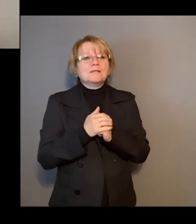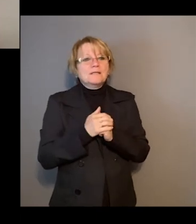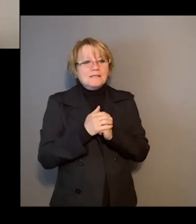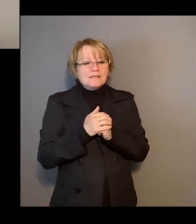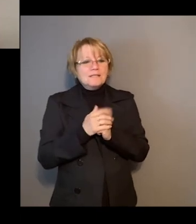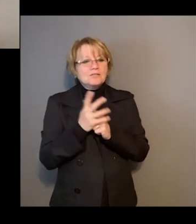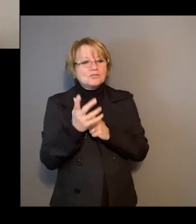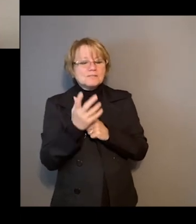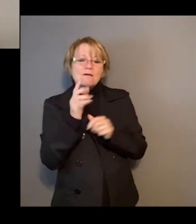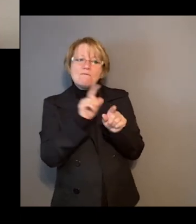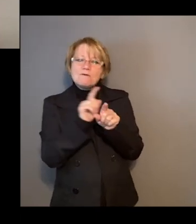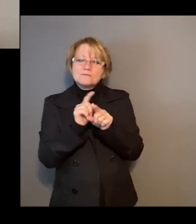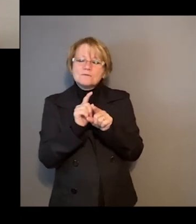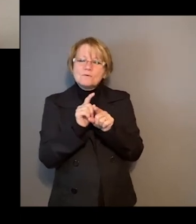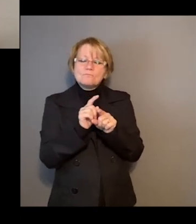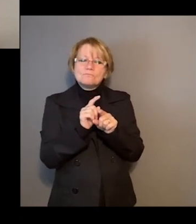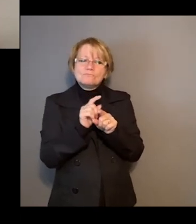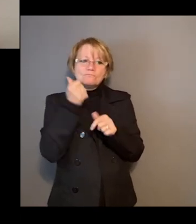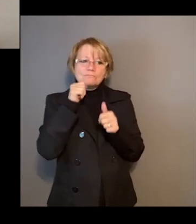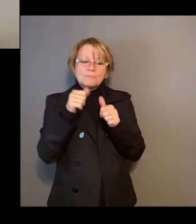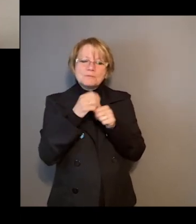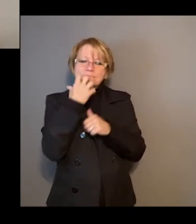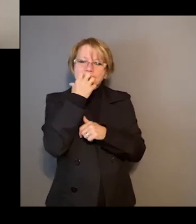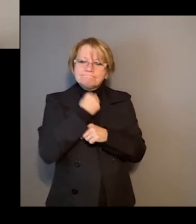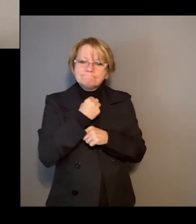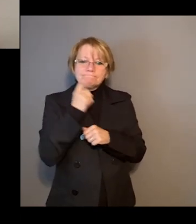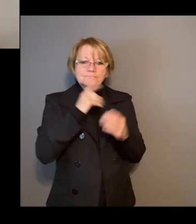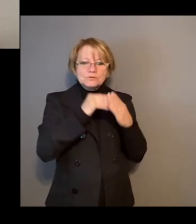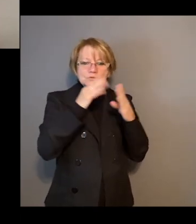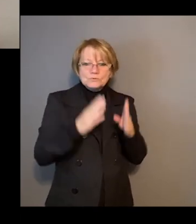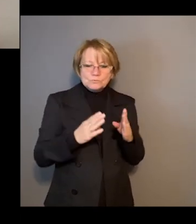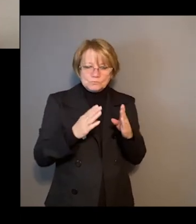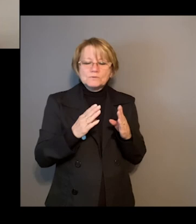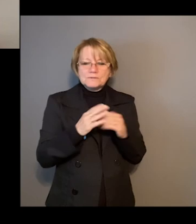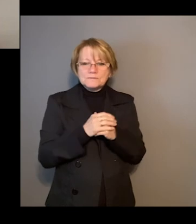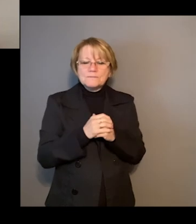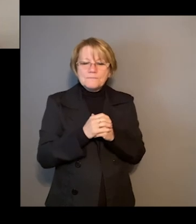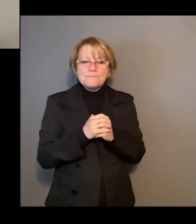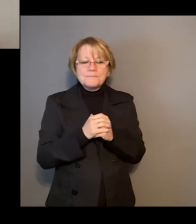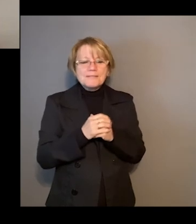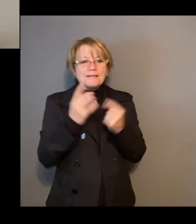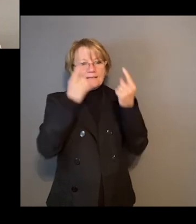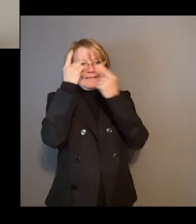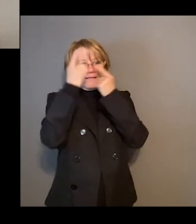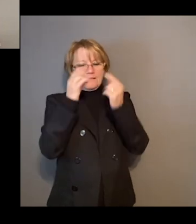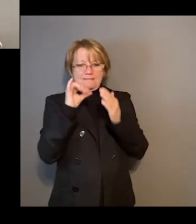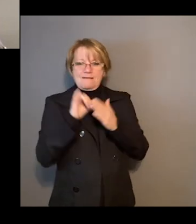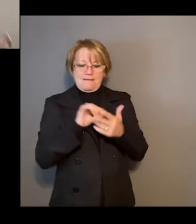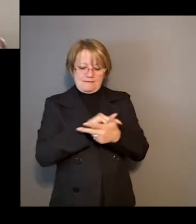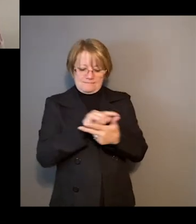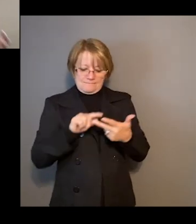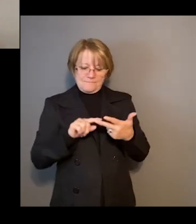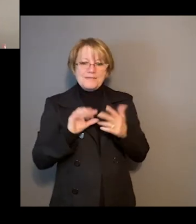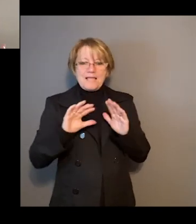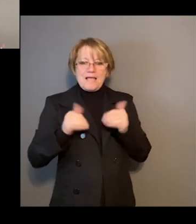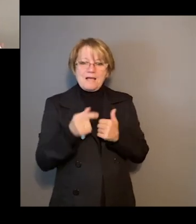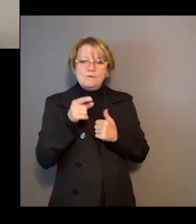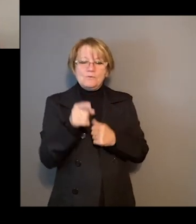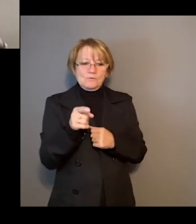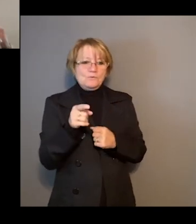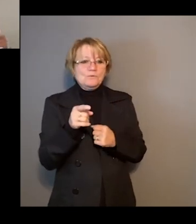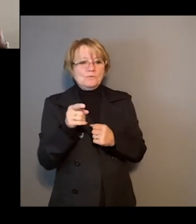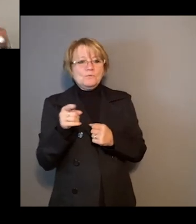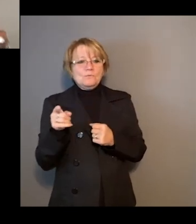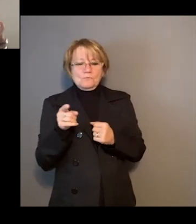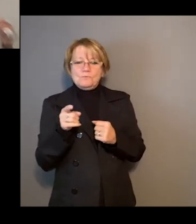well. A lot of students talked about just caring for them. So think about that and how much you actually genuinely care about the